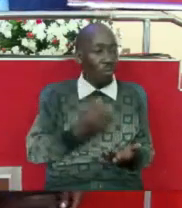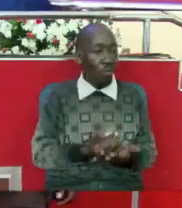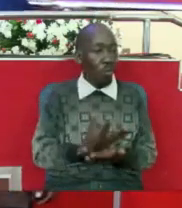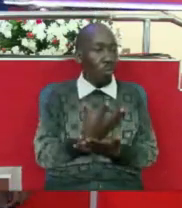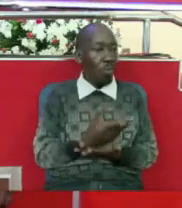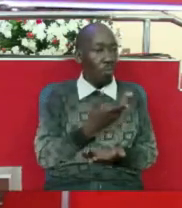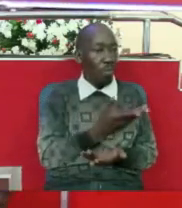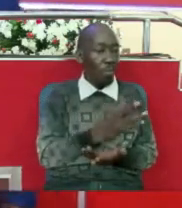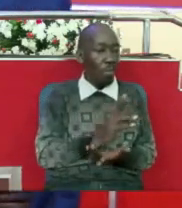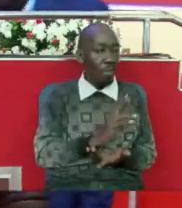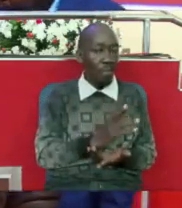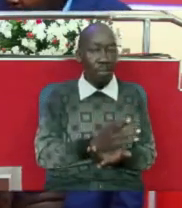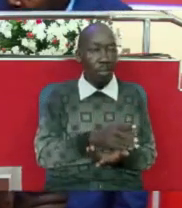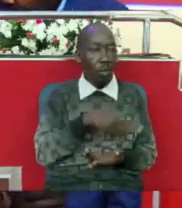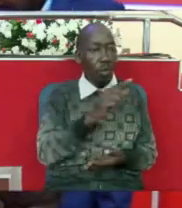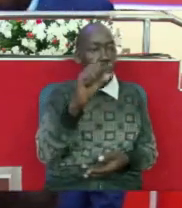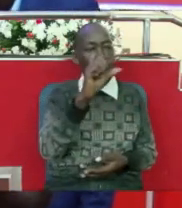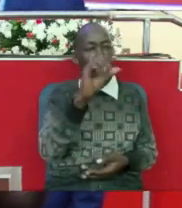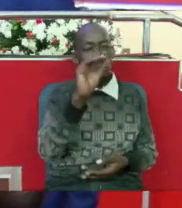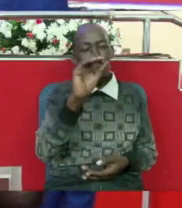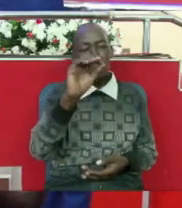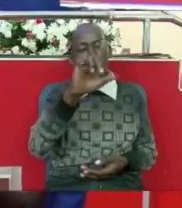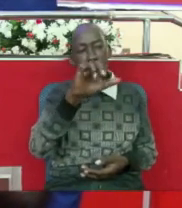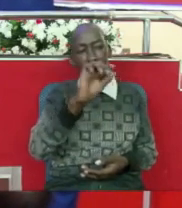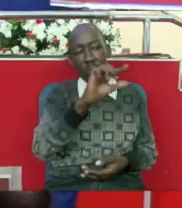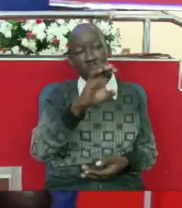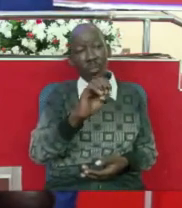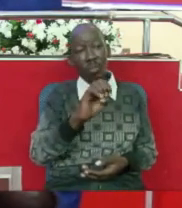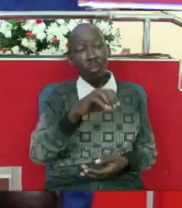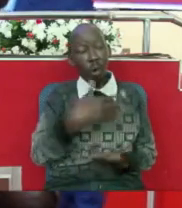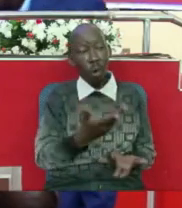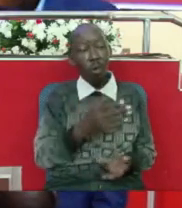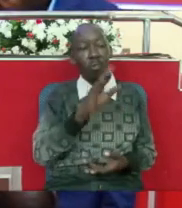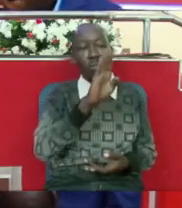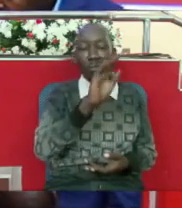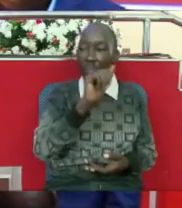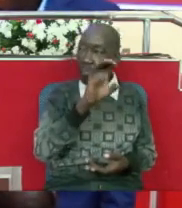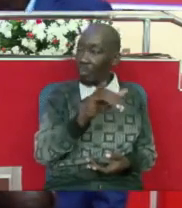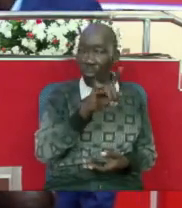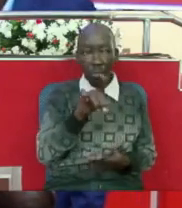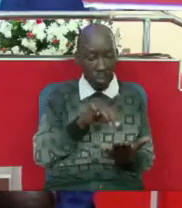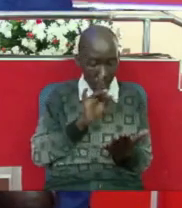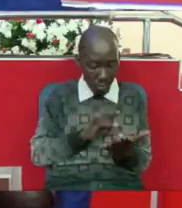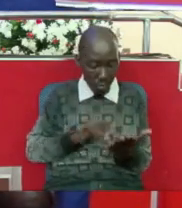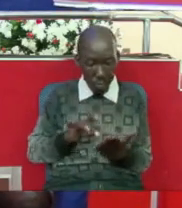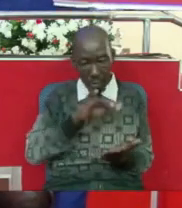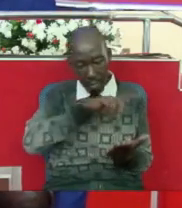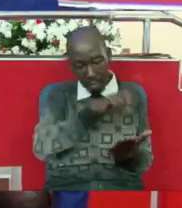Go to Google. Enda pale Google. Or Bing. Ama Bing. And ask. Na